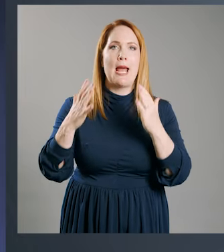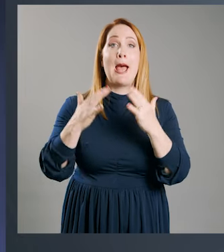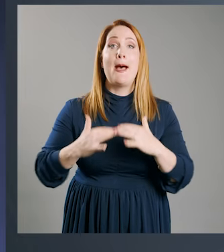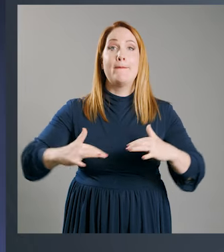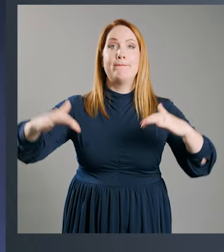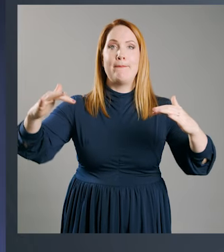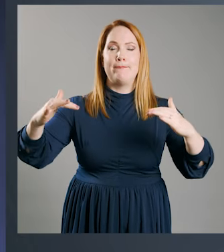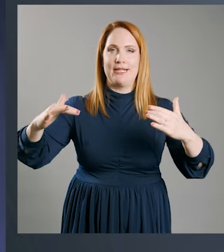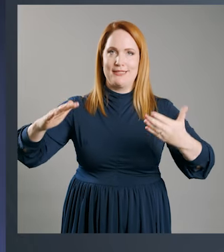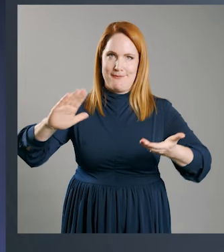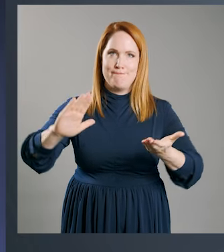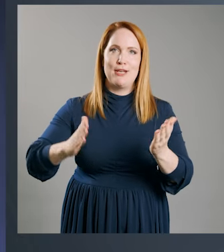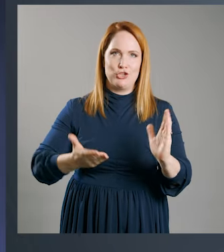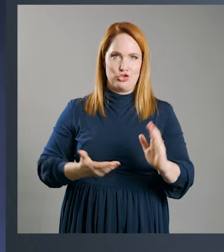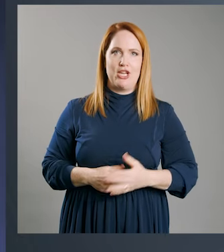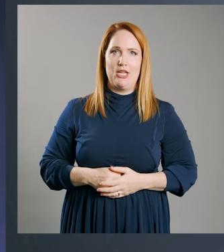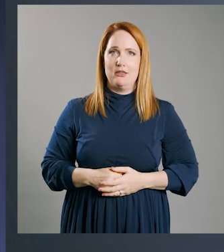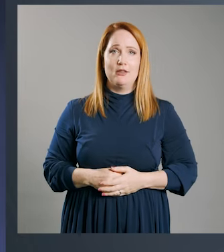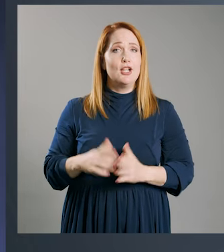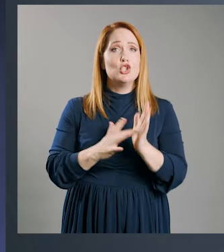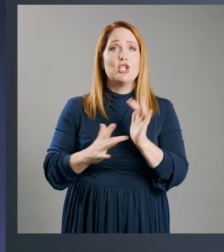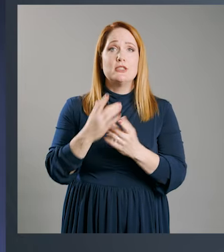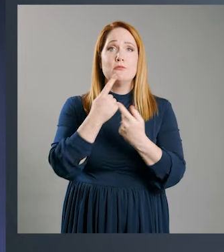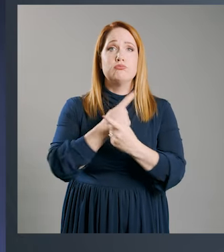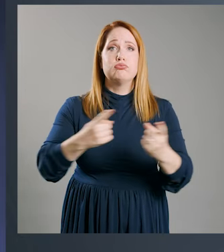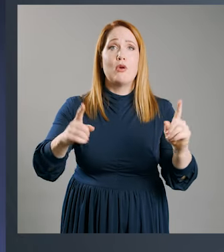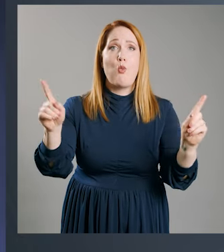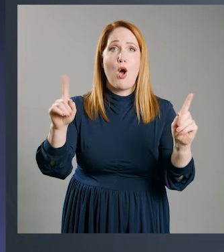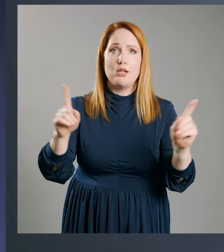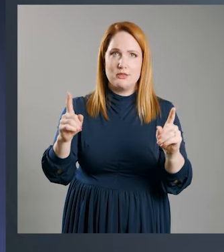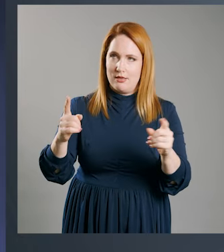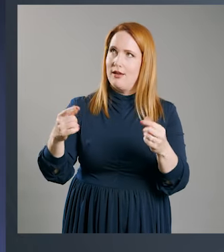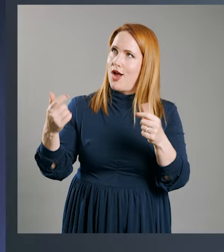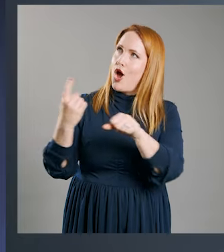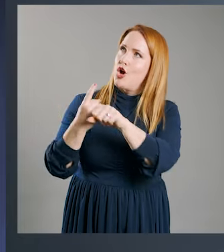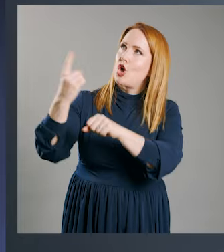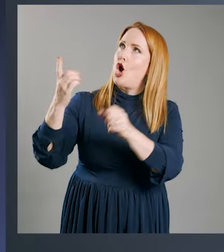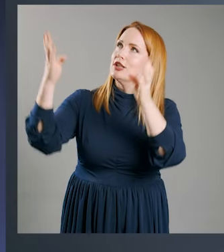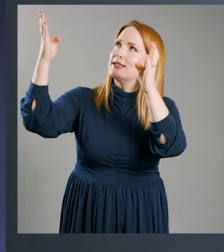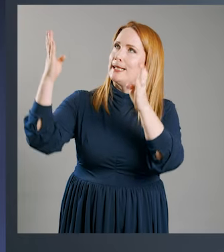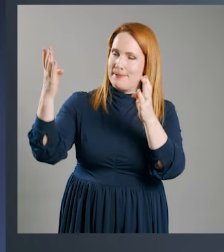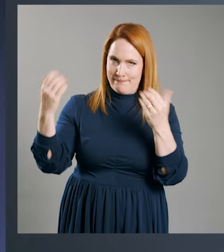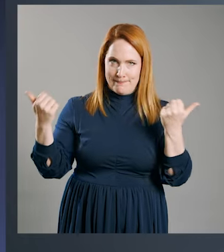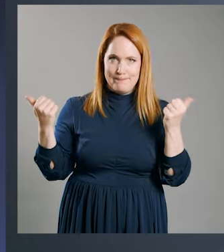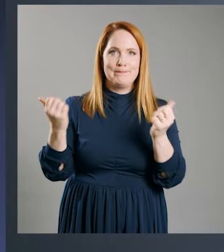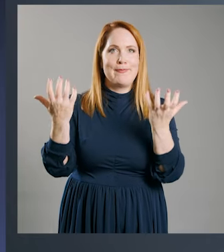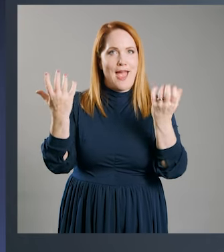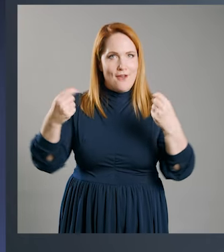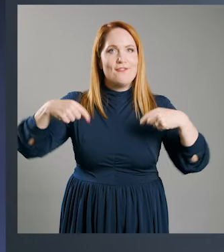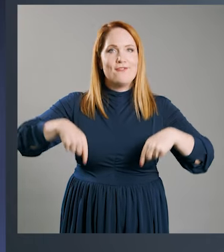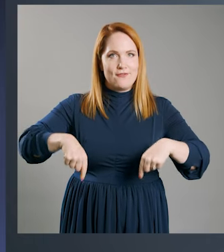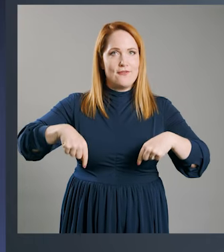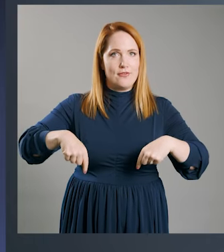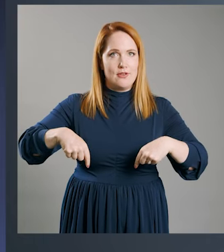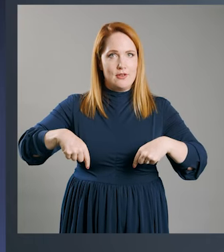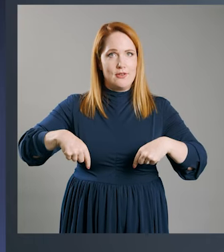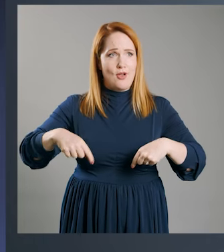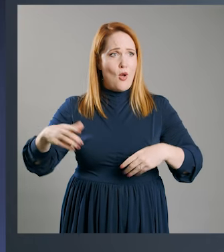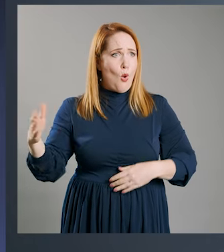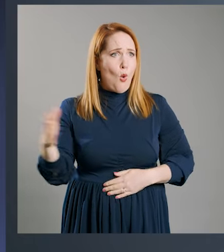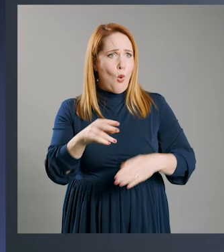ministry with a message that simply was, the kingdom of God is here. And he was saying, I am